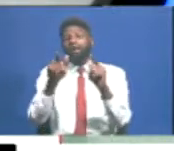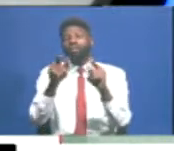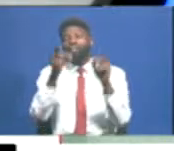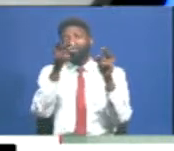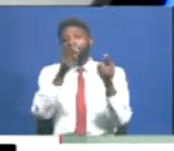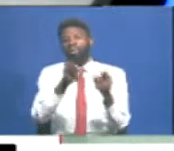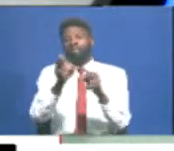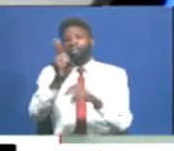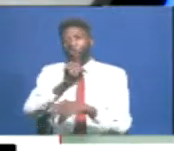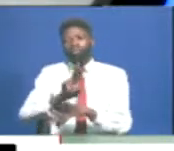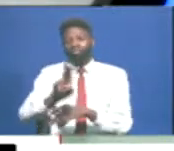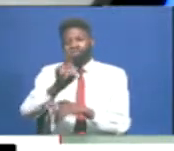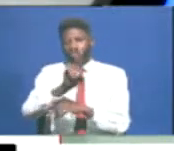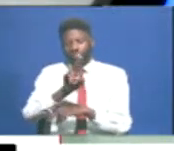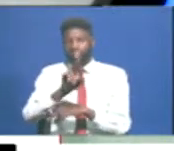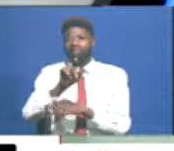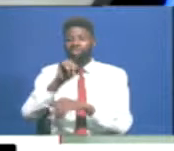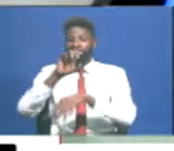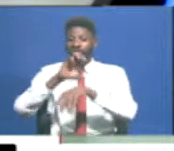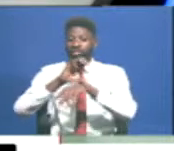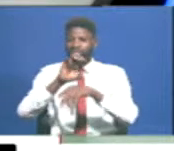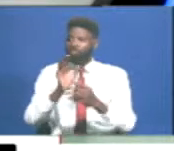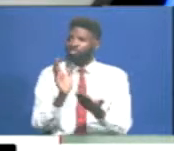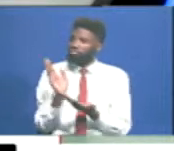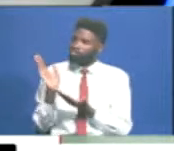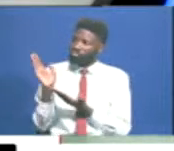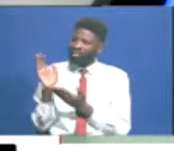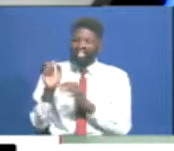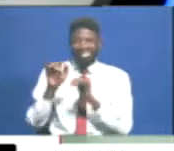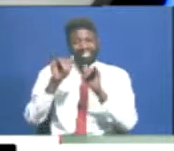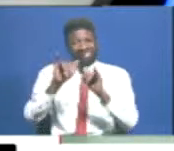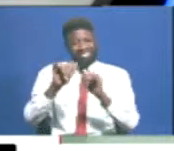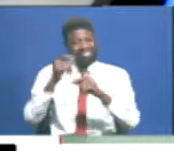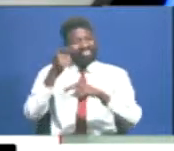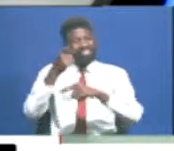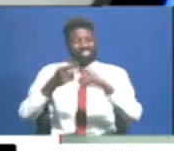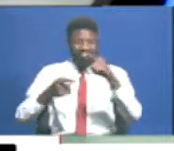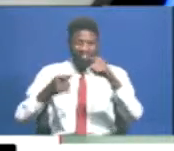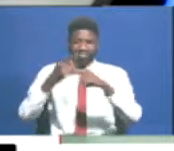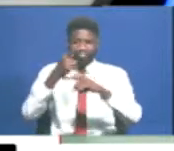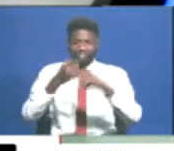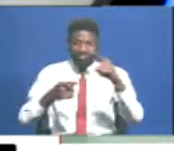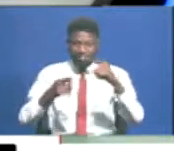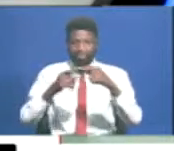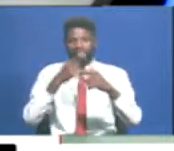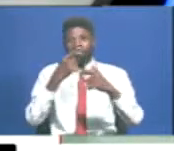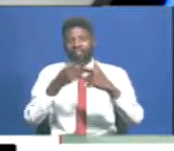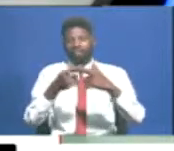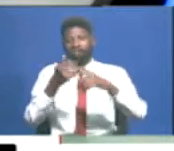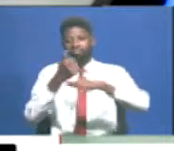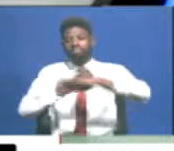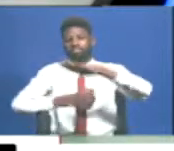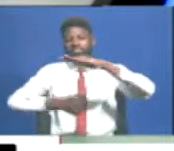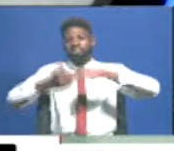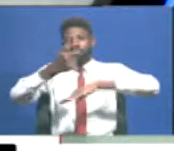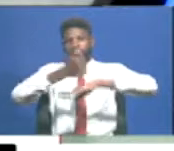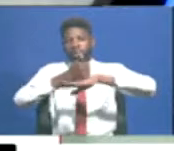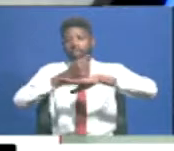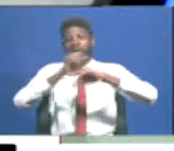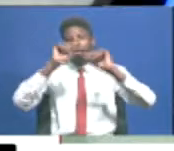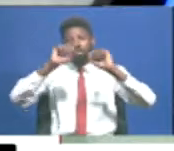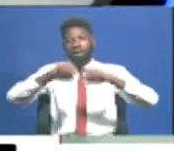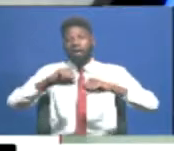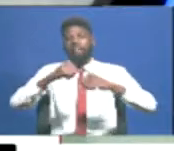deconsecrated the old church that has been there for years and laid a foundation for a modern